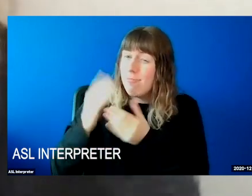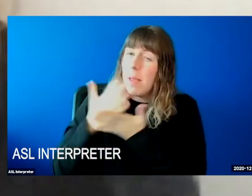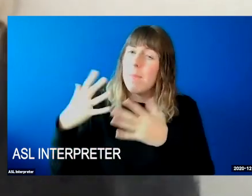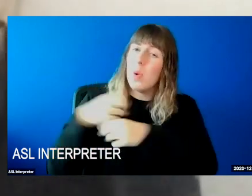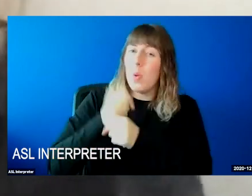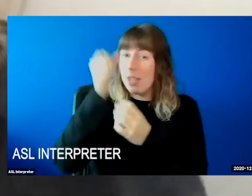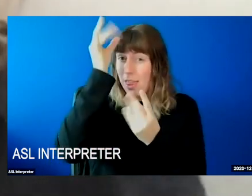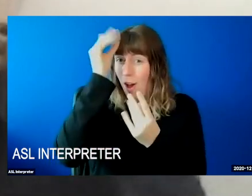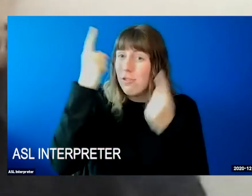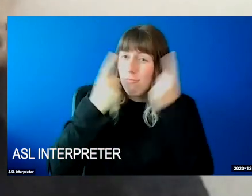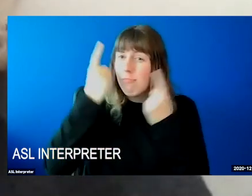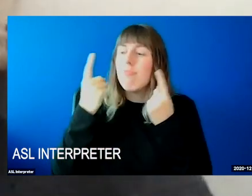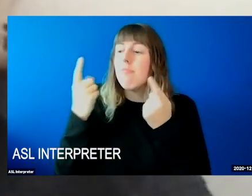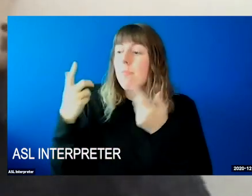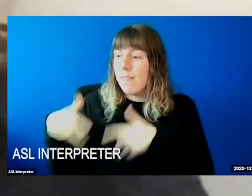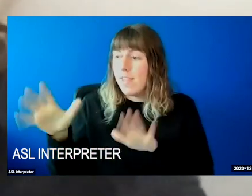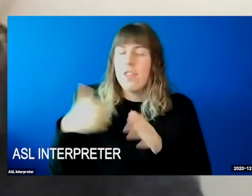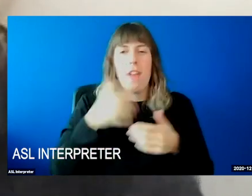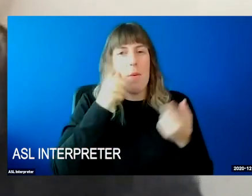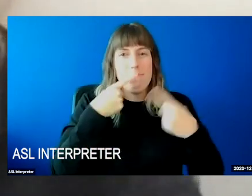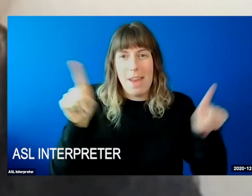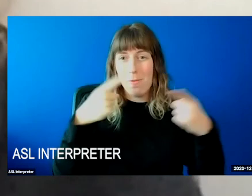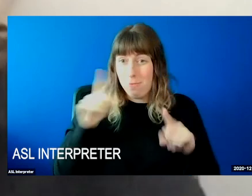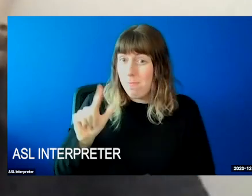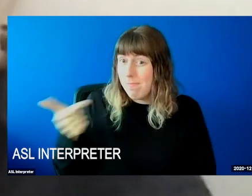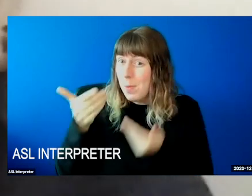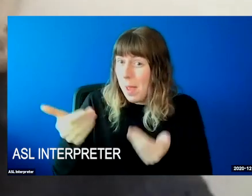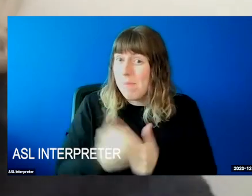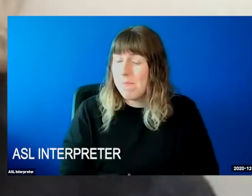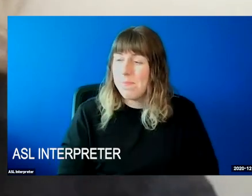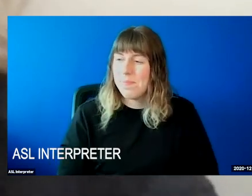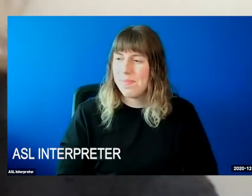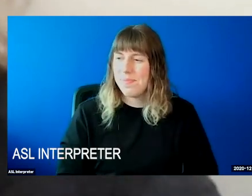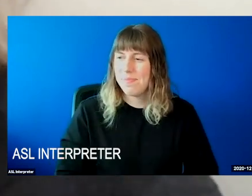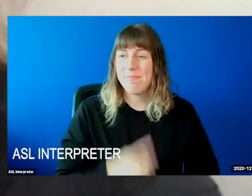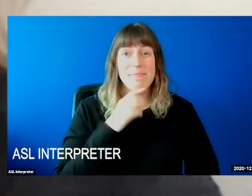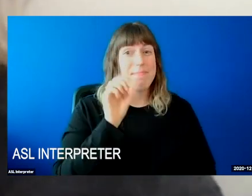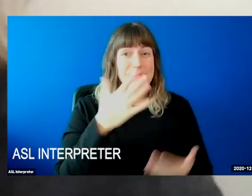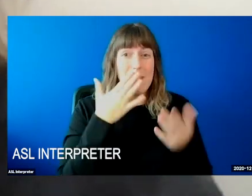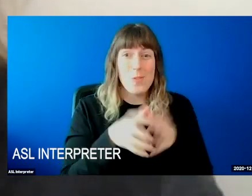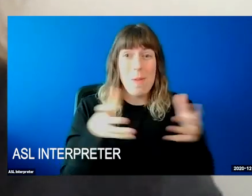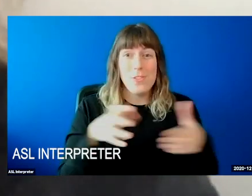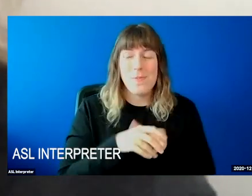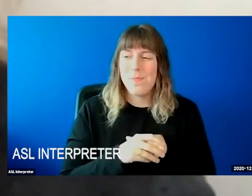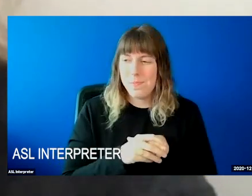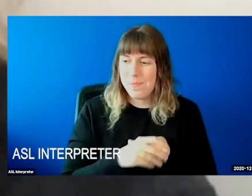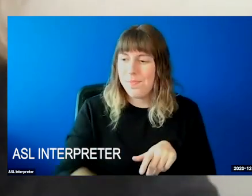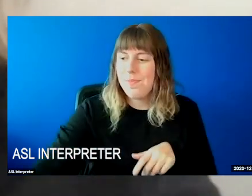4. Want to turn it over to you for some closing thoughts, and then I have some thank yous and some announcements to make. So go ahead,